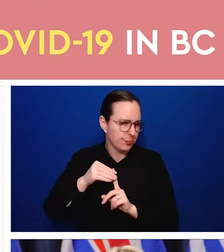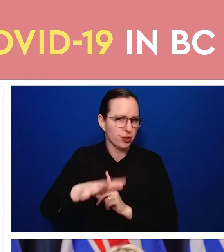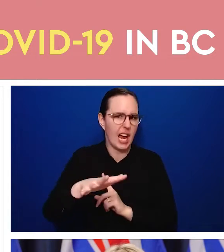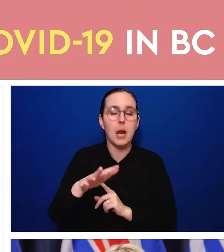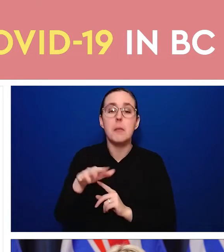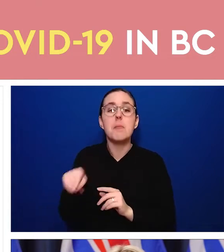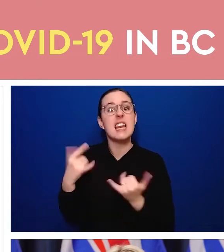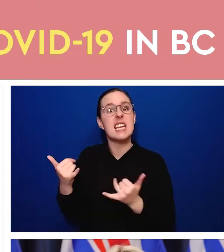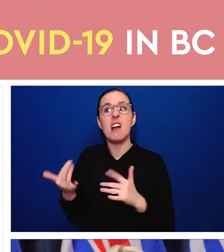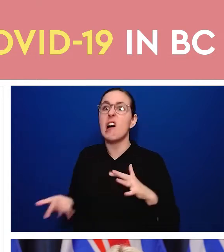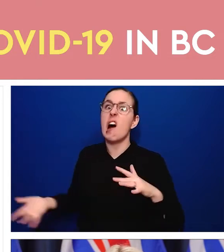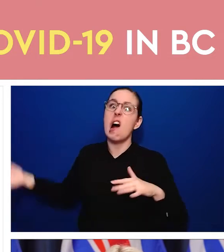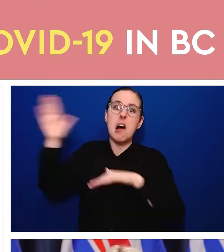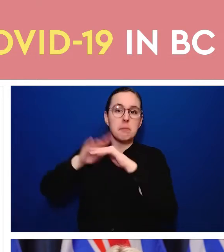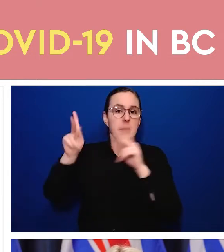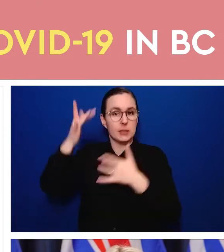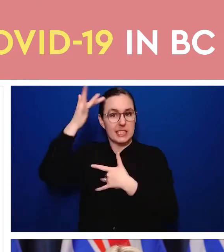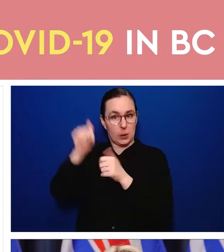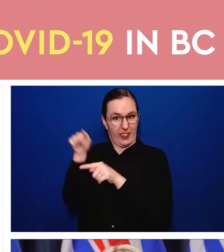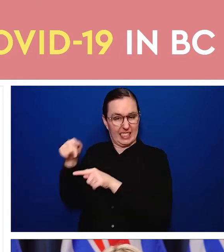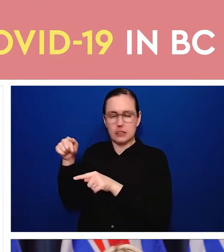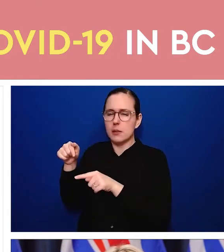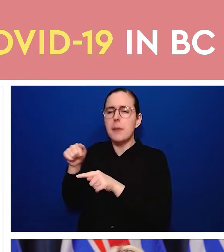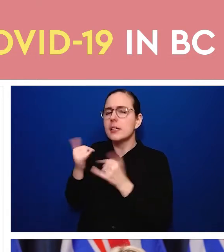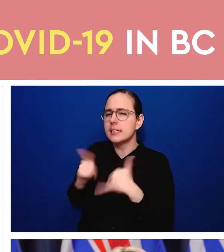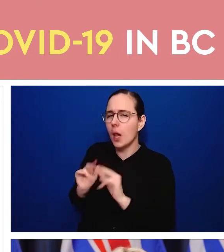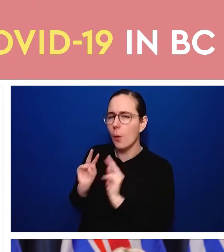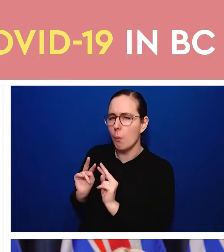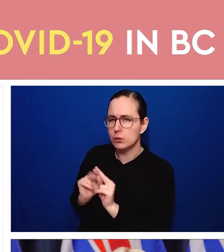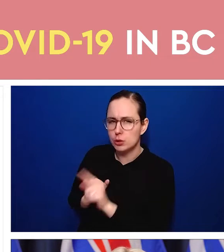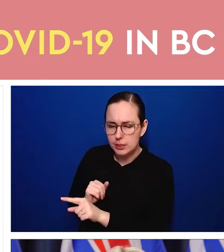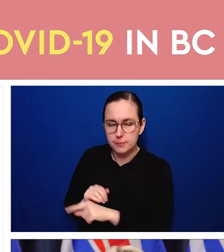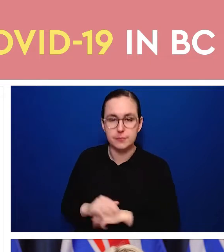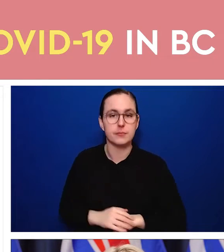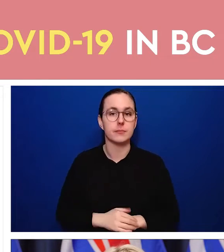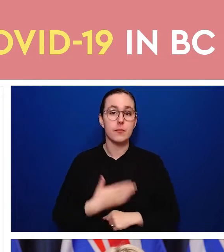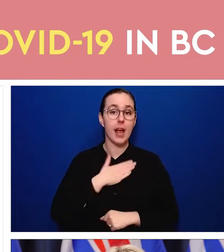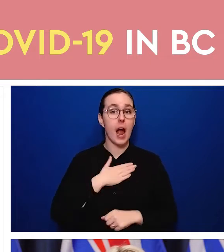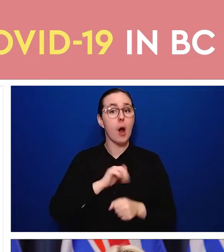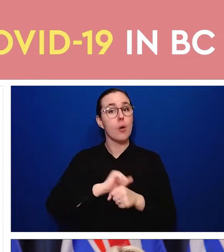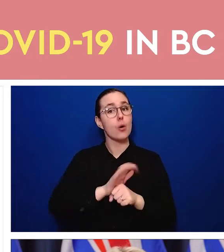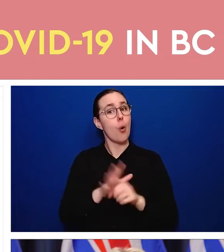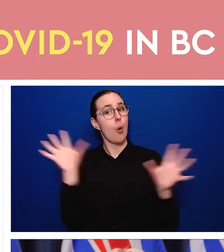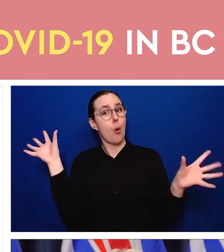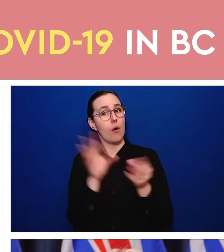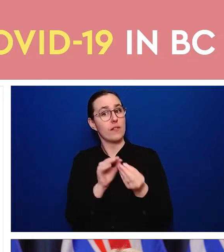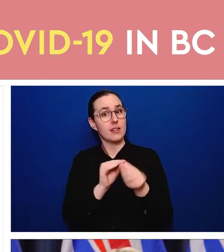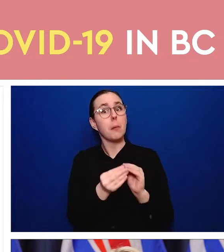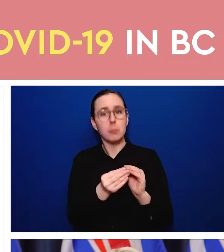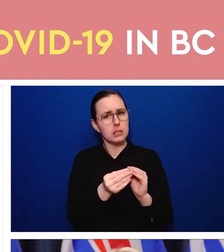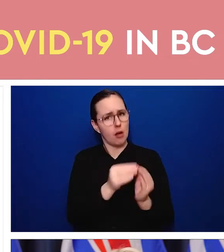that. And as numbers of cases have come down, while the percentage is going up, the absolute number of people